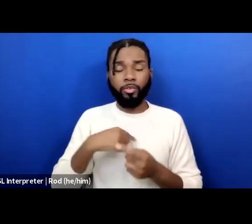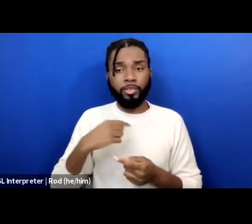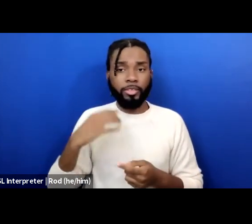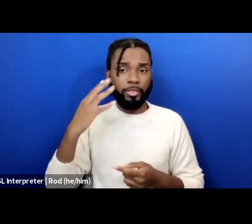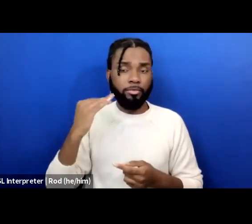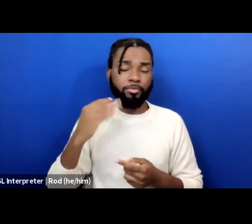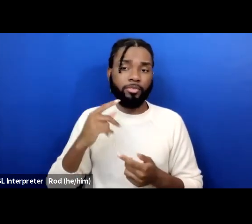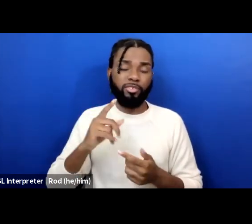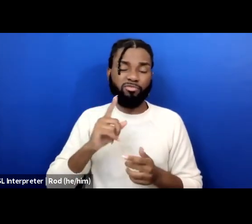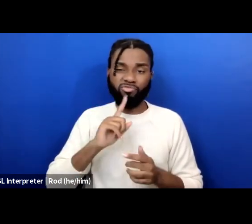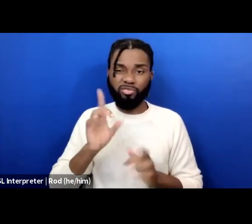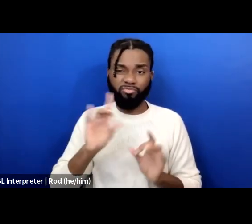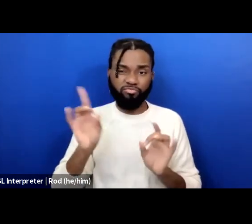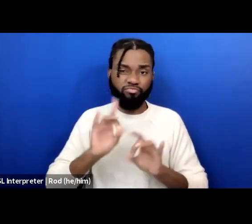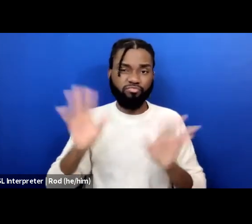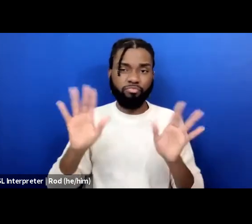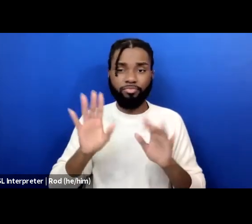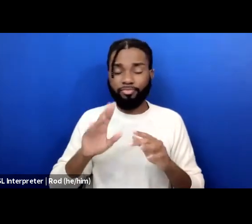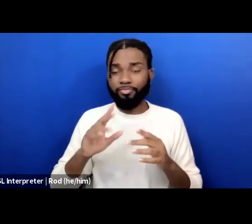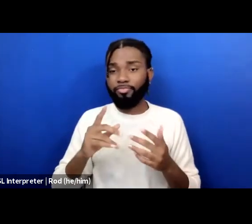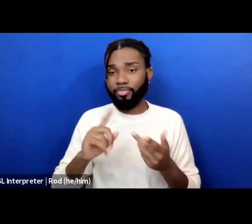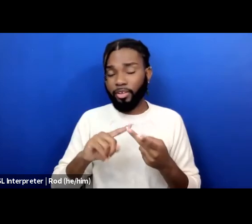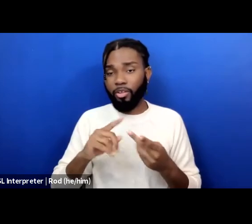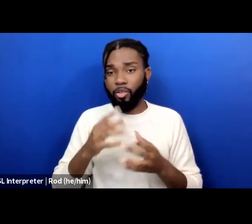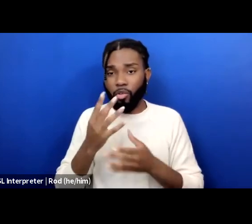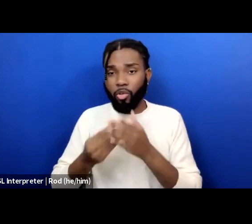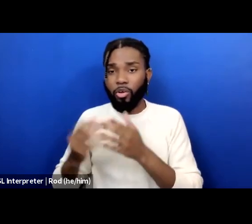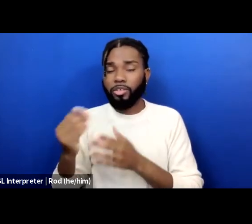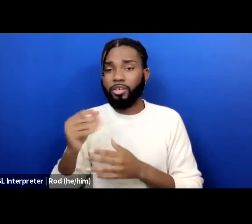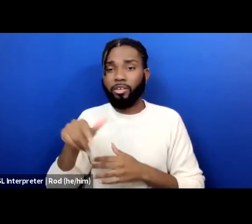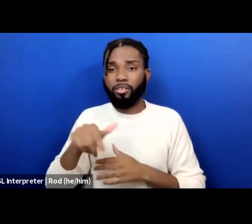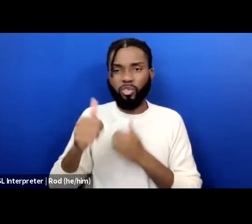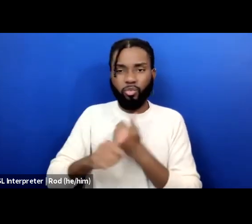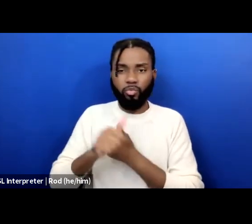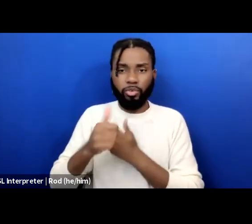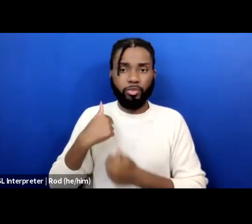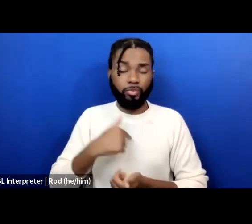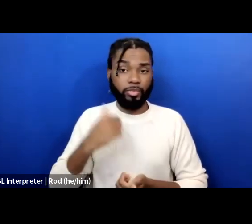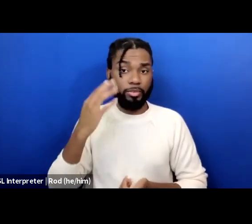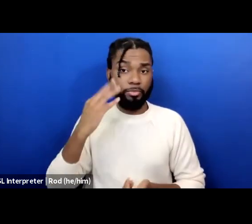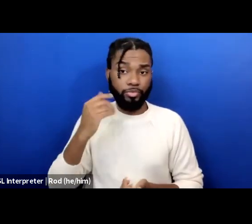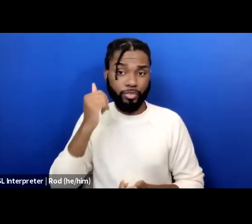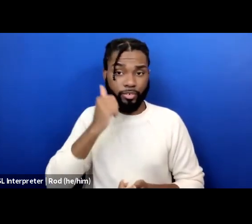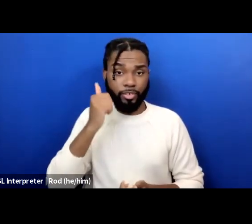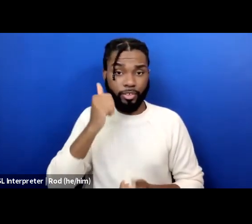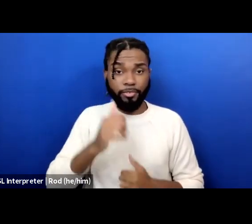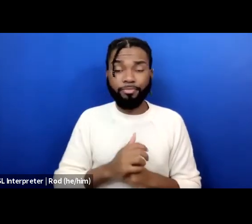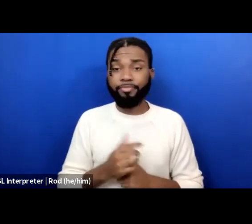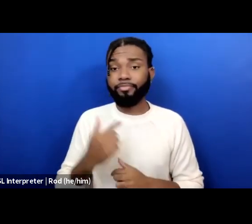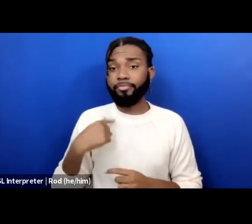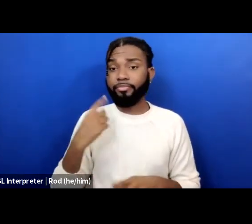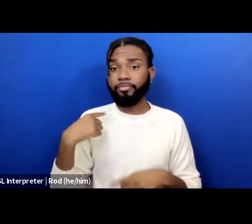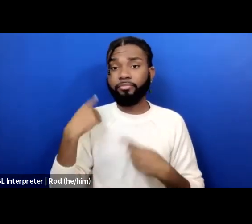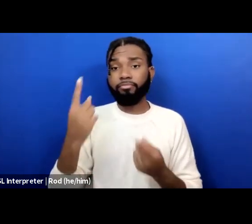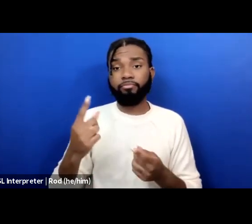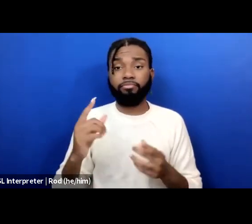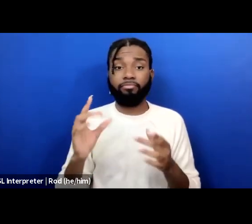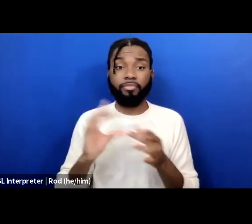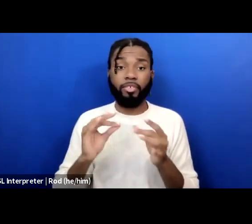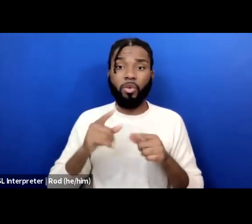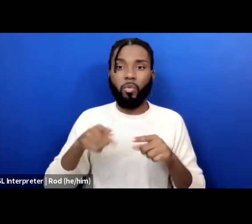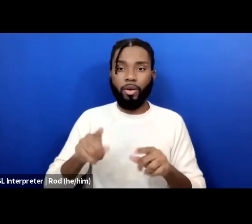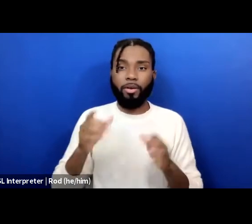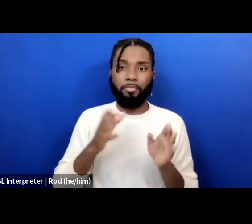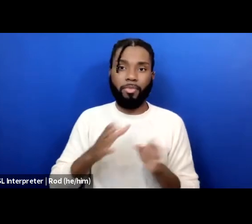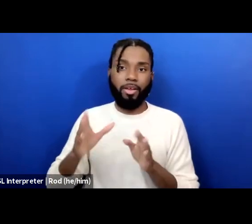unparalleled violence, loss, and looming threats that we face every day. And I've been saying in planning this conversation